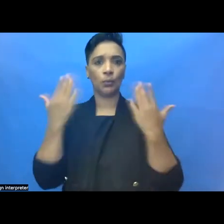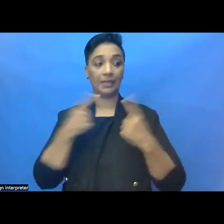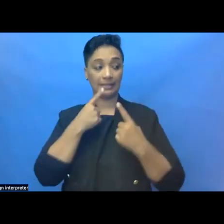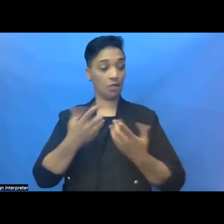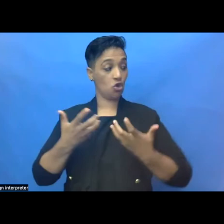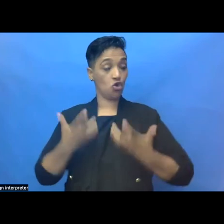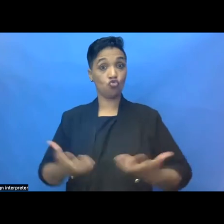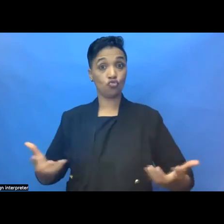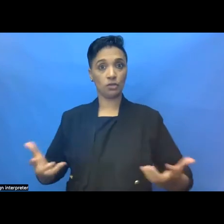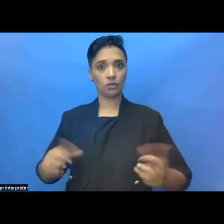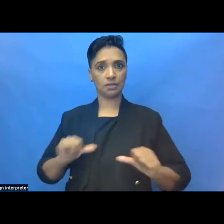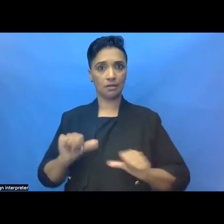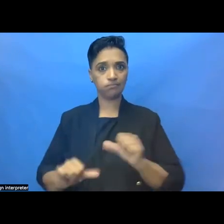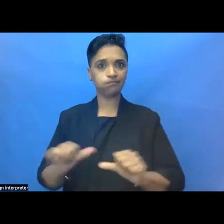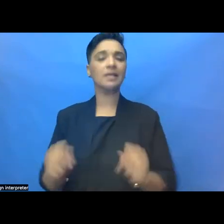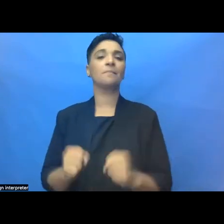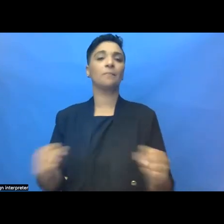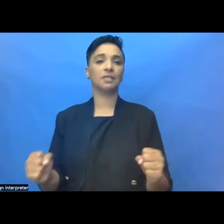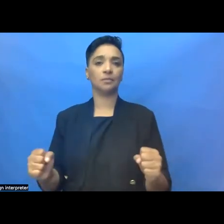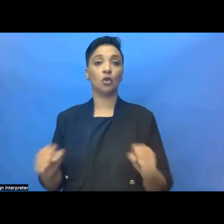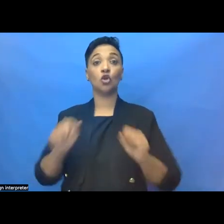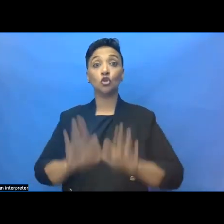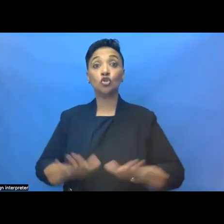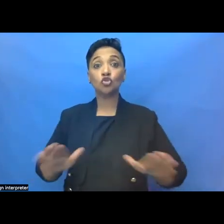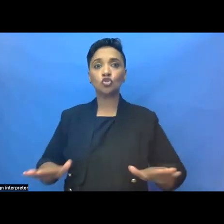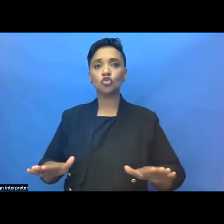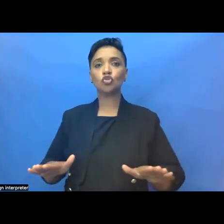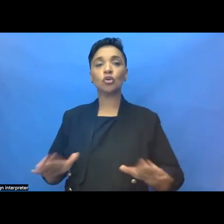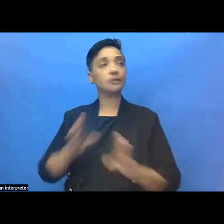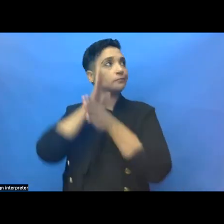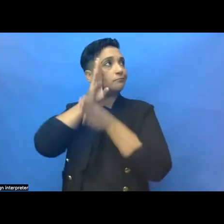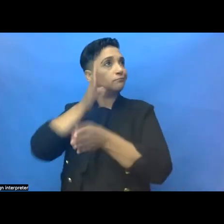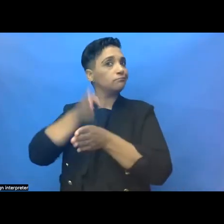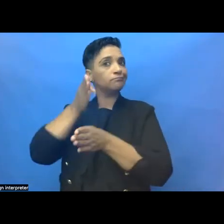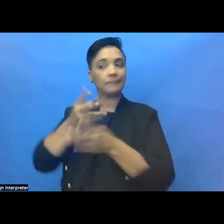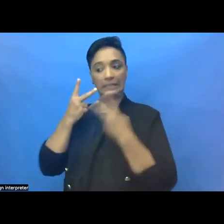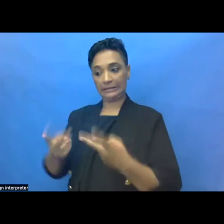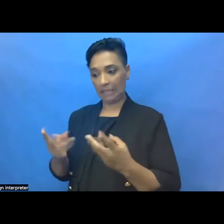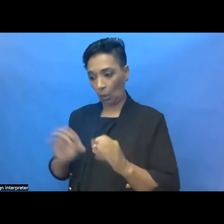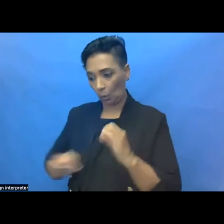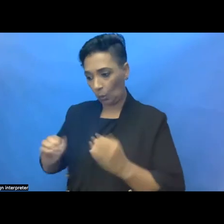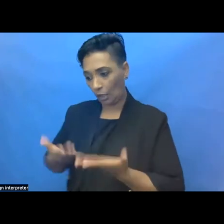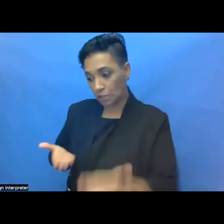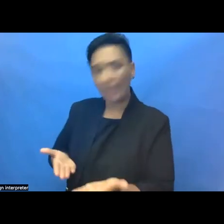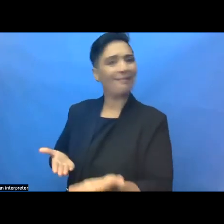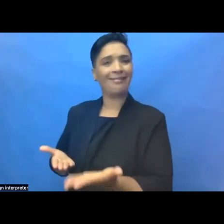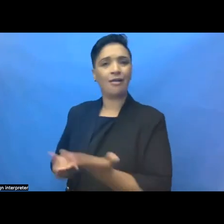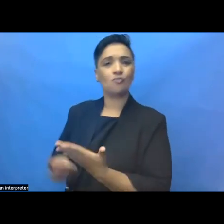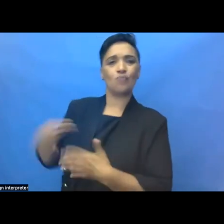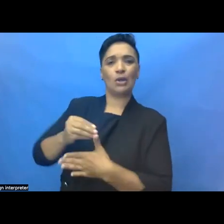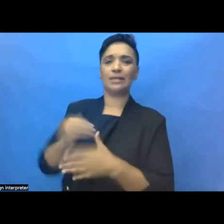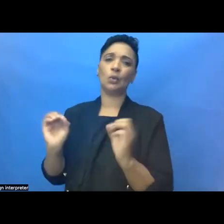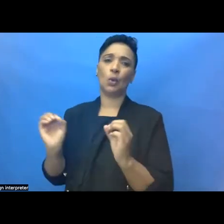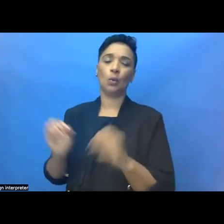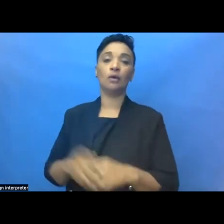flush. And so children tend to be overlooked. I would say that particularly children who are not able to